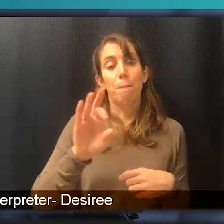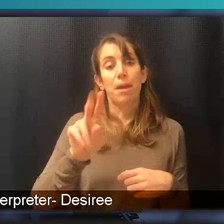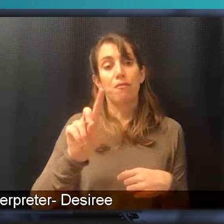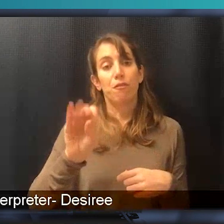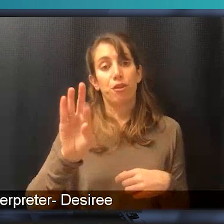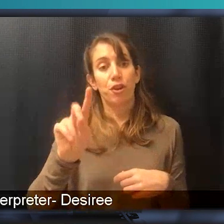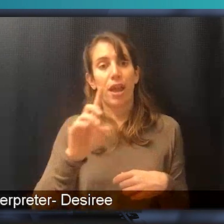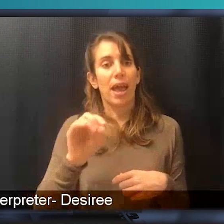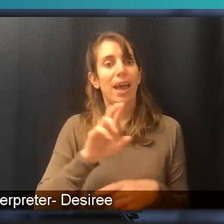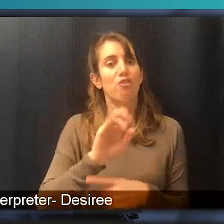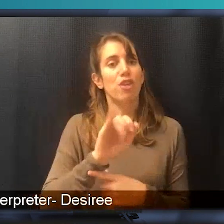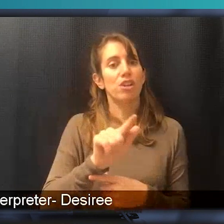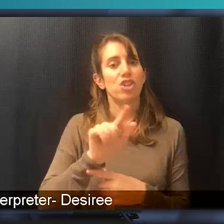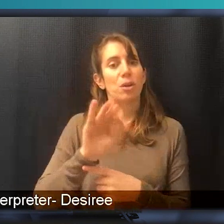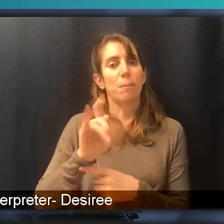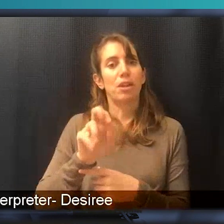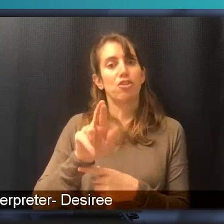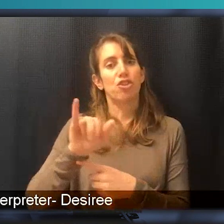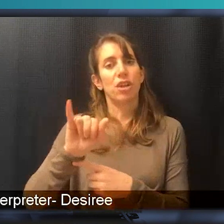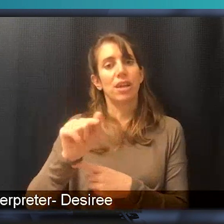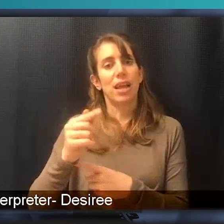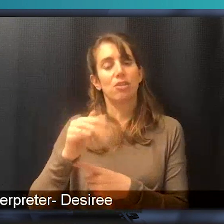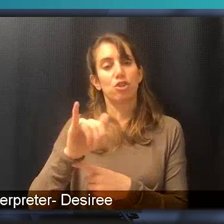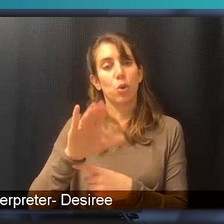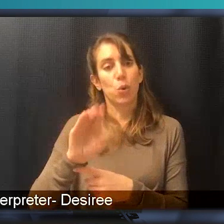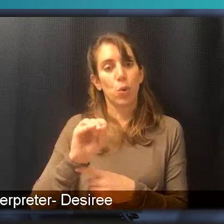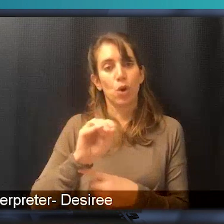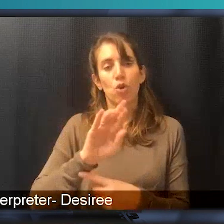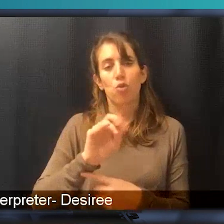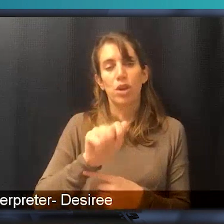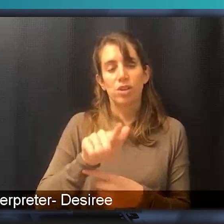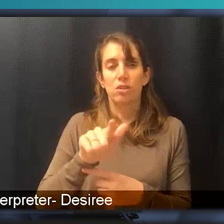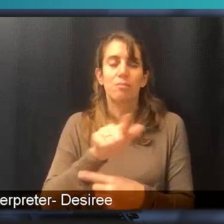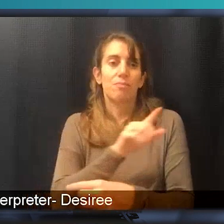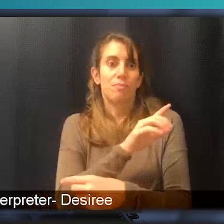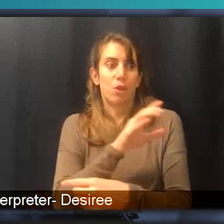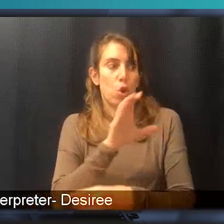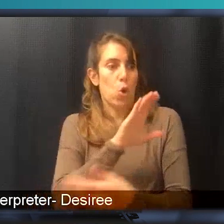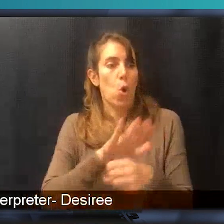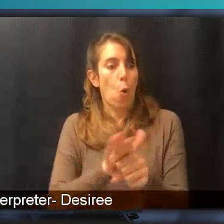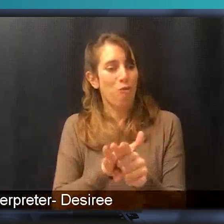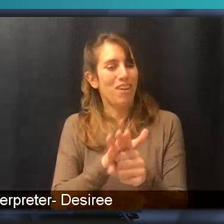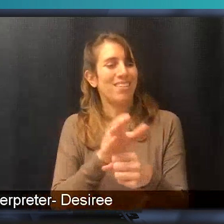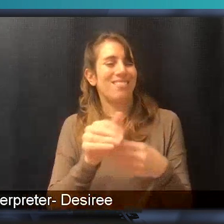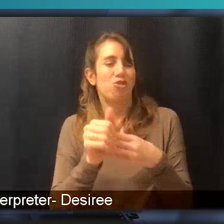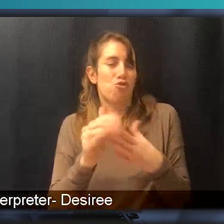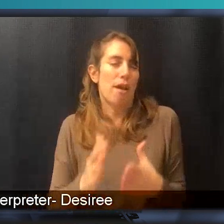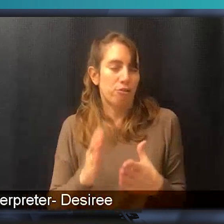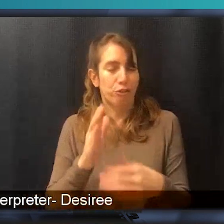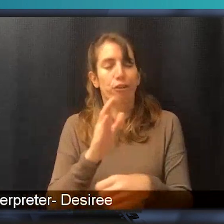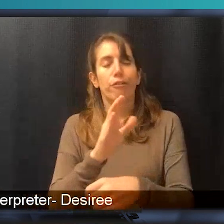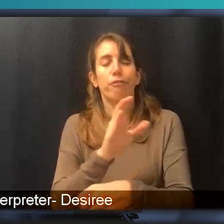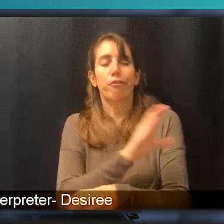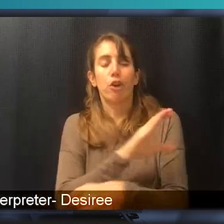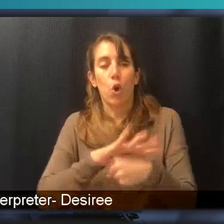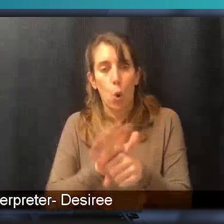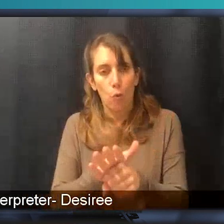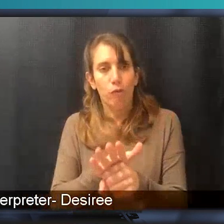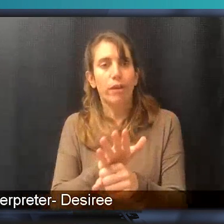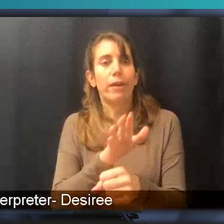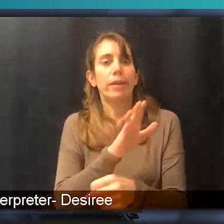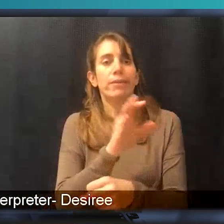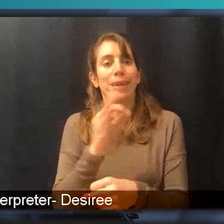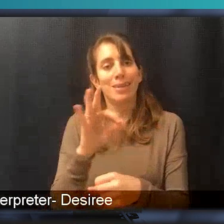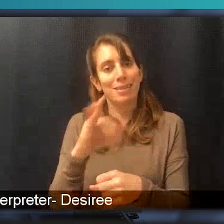Ignacio. Rachel's the medical director of our COVID-19 Clinical Research Center, which conducts trials for therapies to